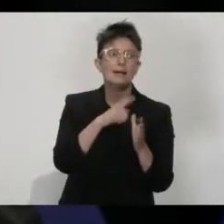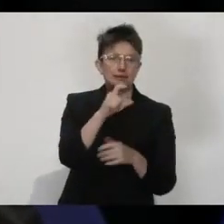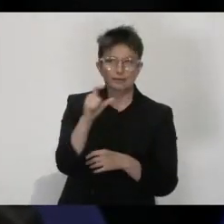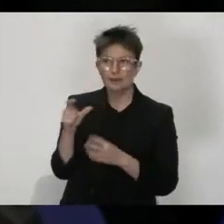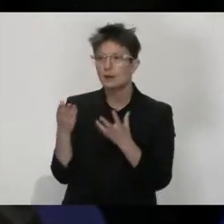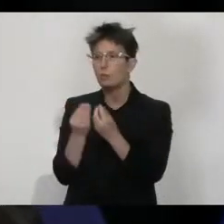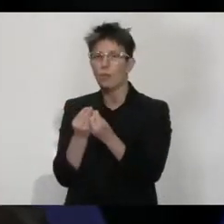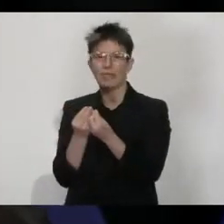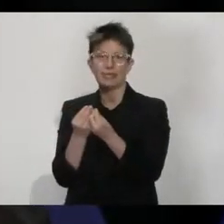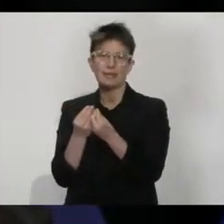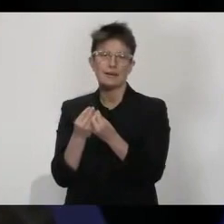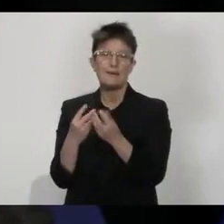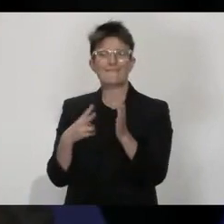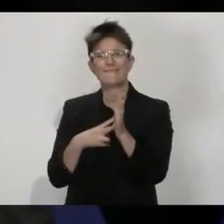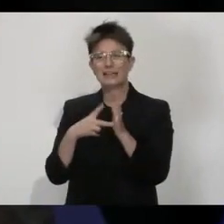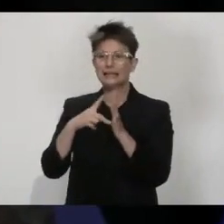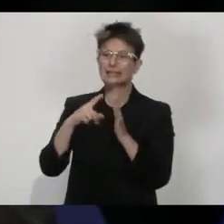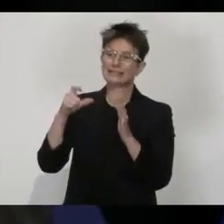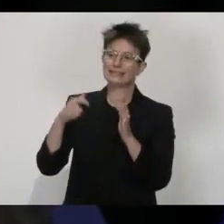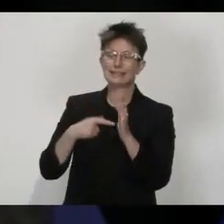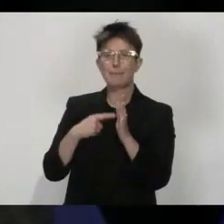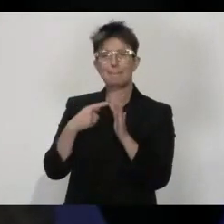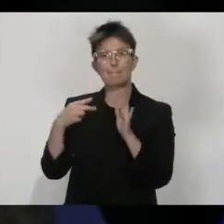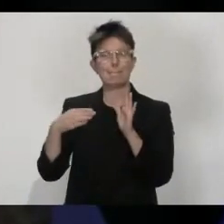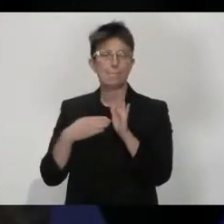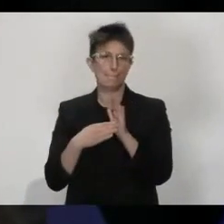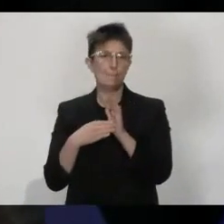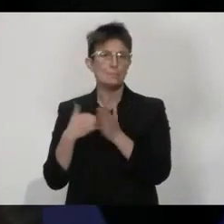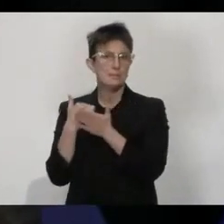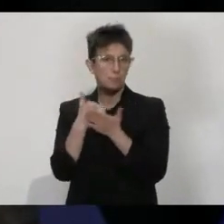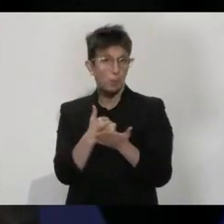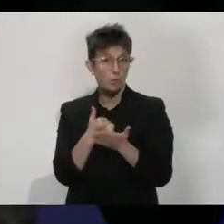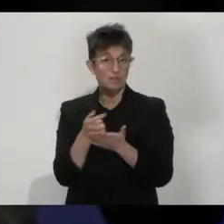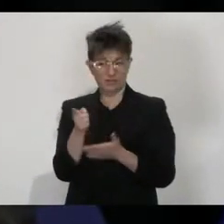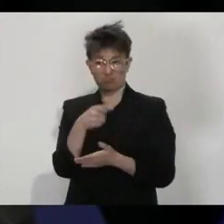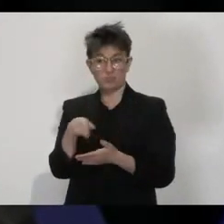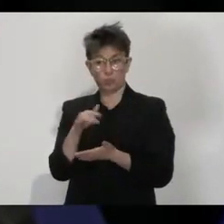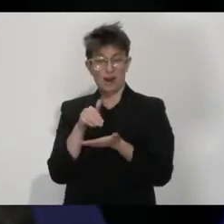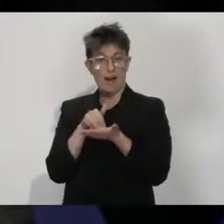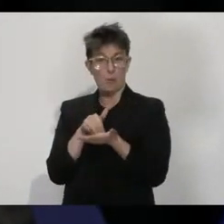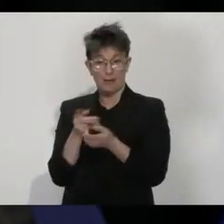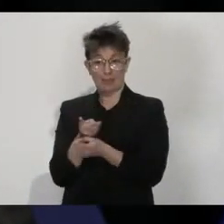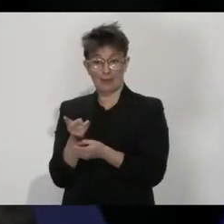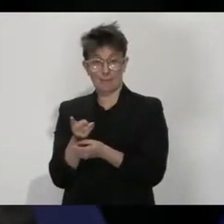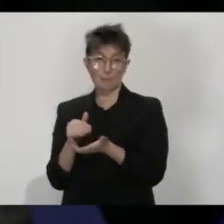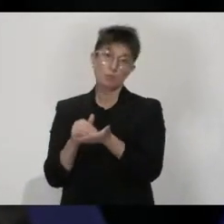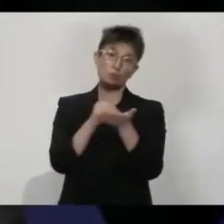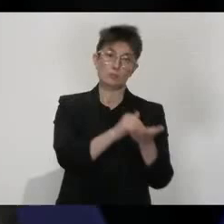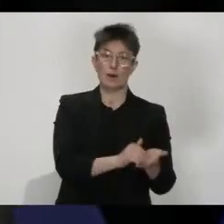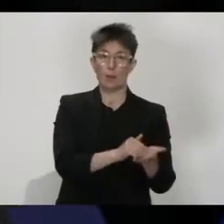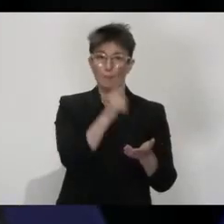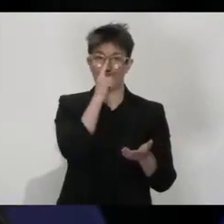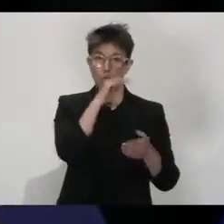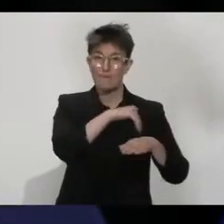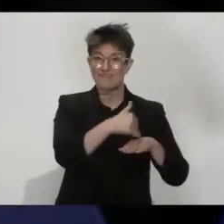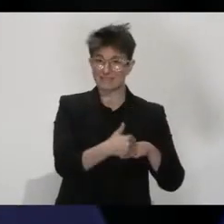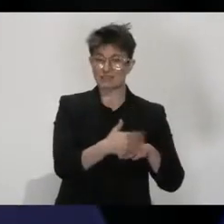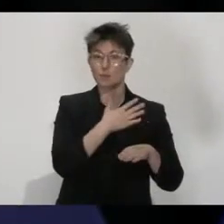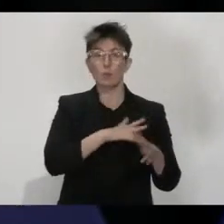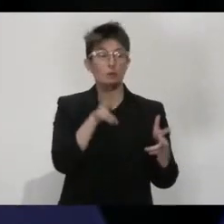the level of support that has been needed. Of course, we will listen to the community about what their ongoing needs are. On the